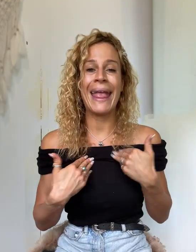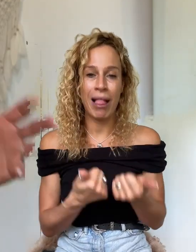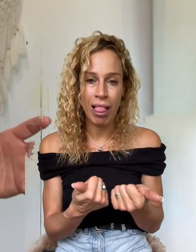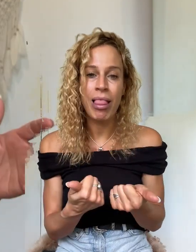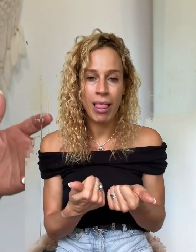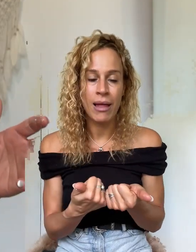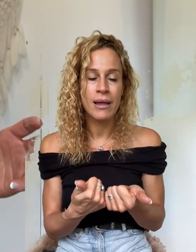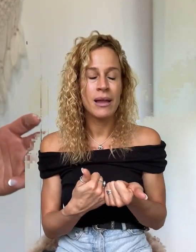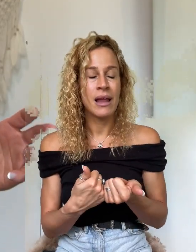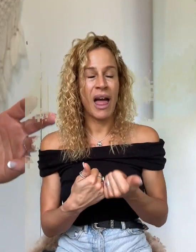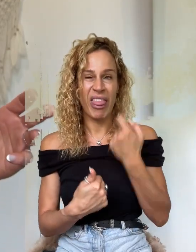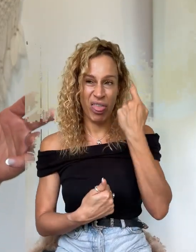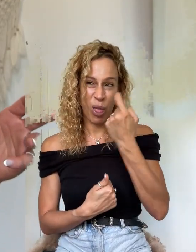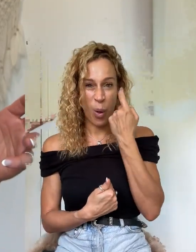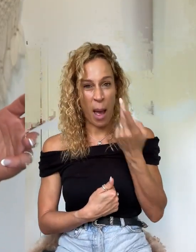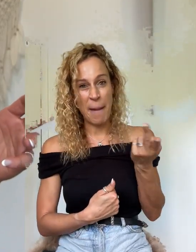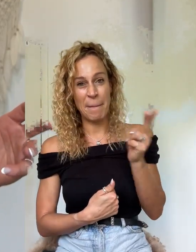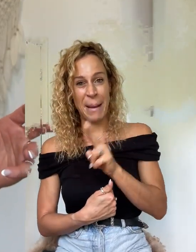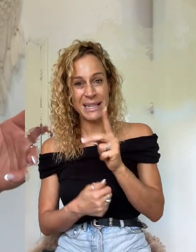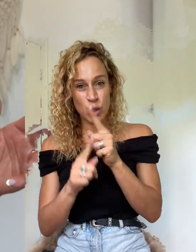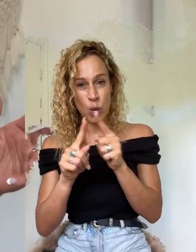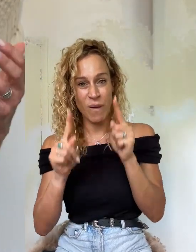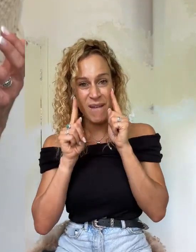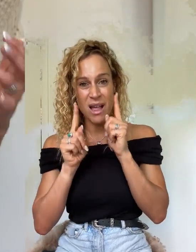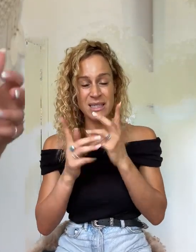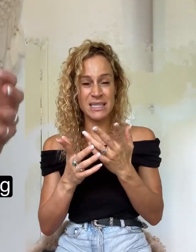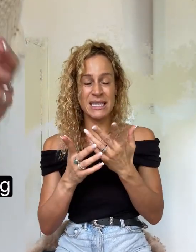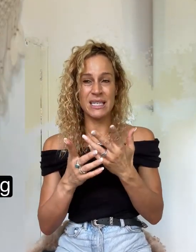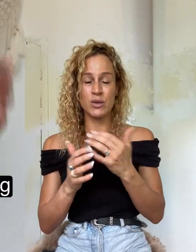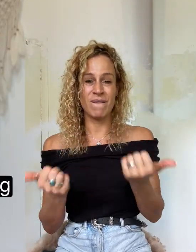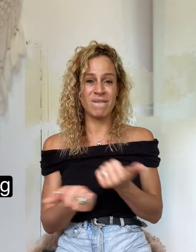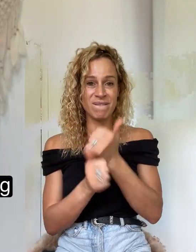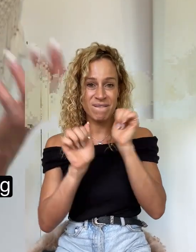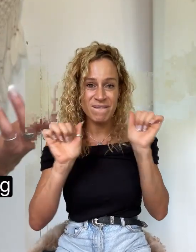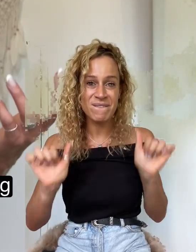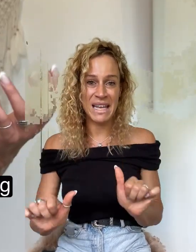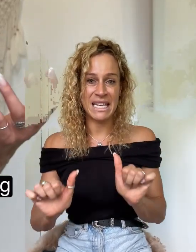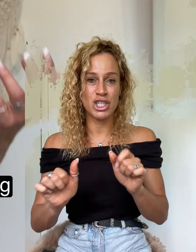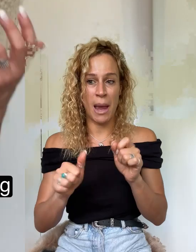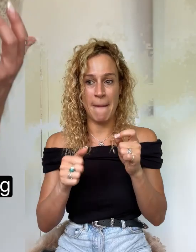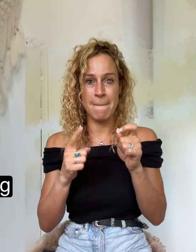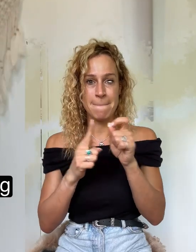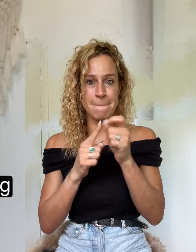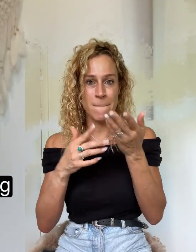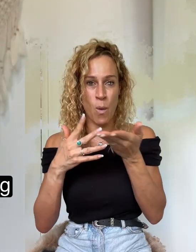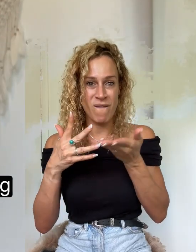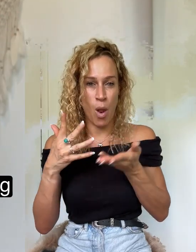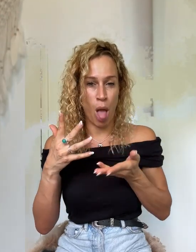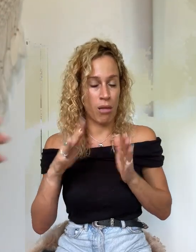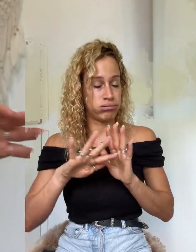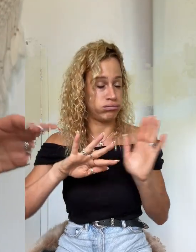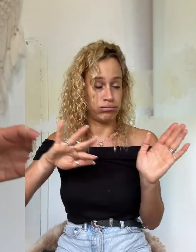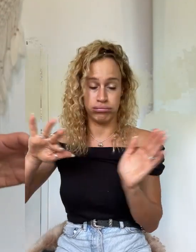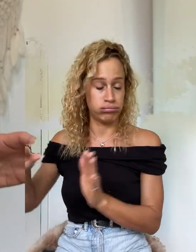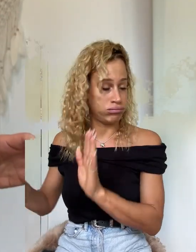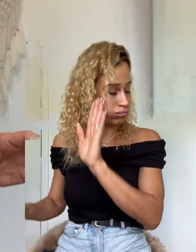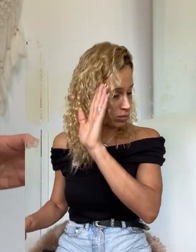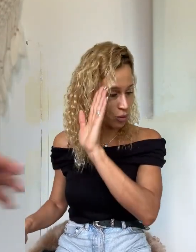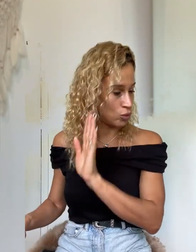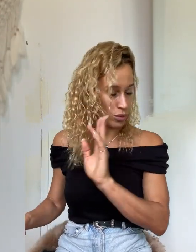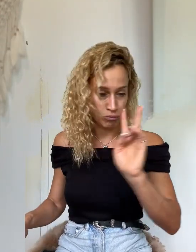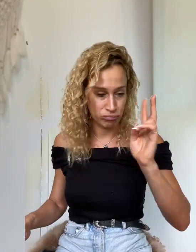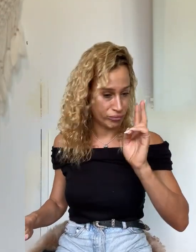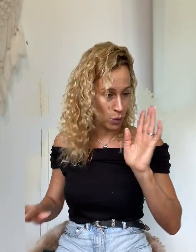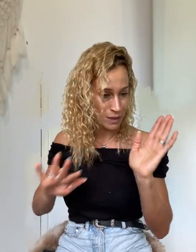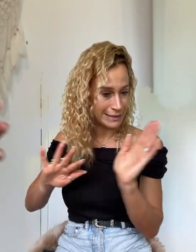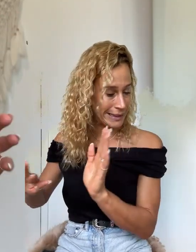going back to do my portfolio so I could get fully qualified was just something I just